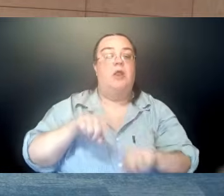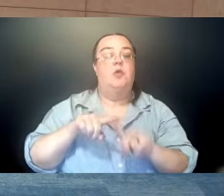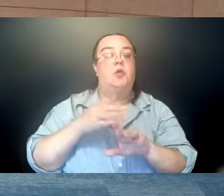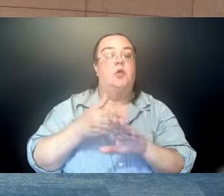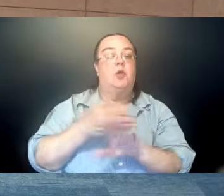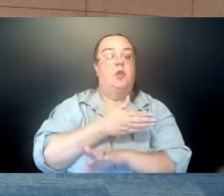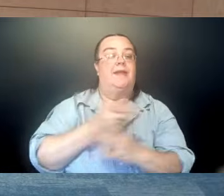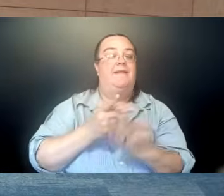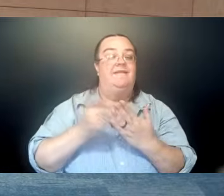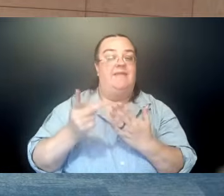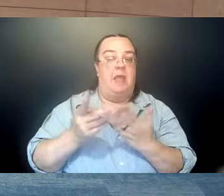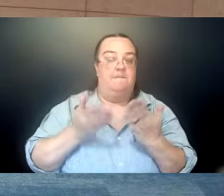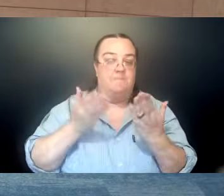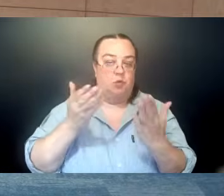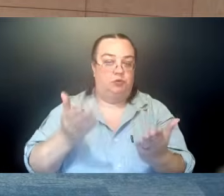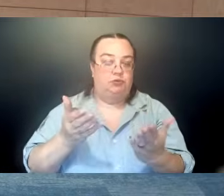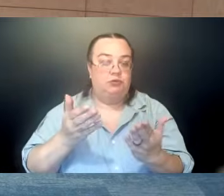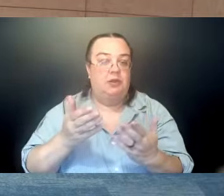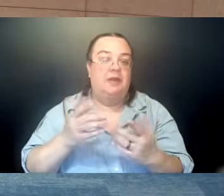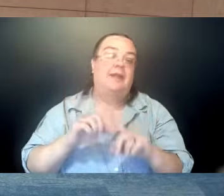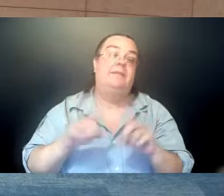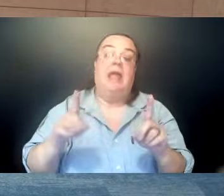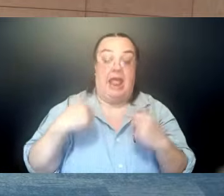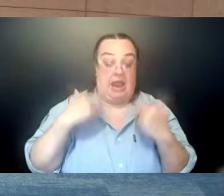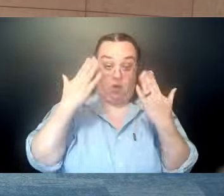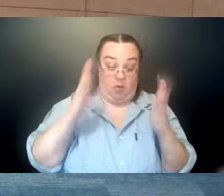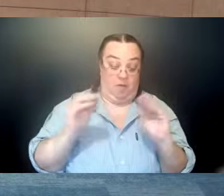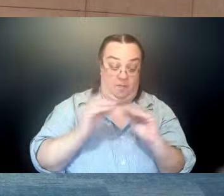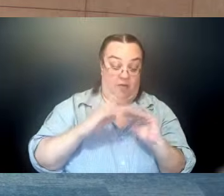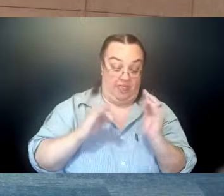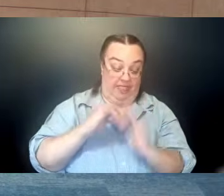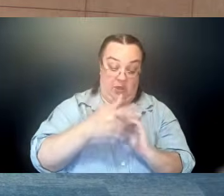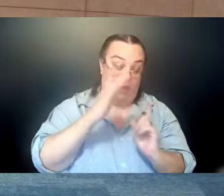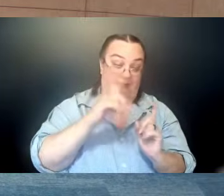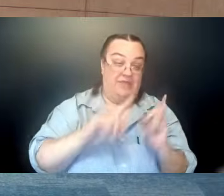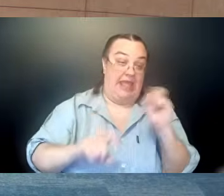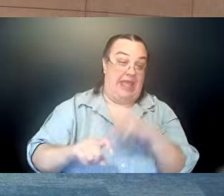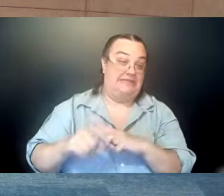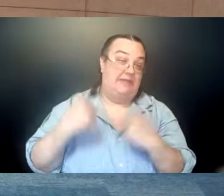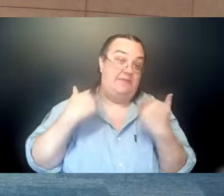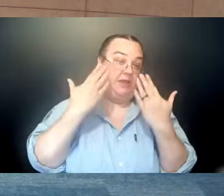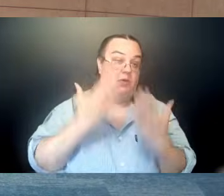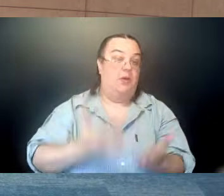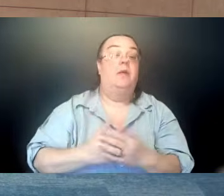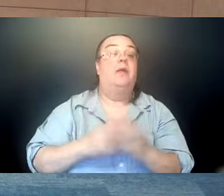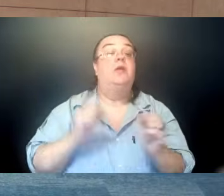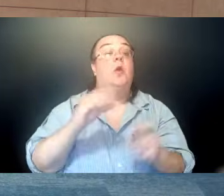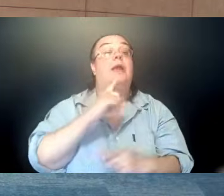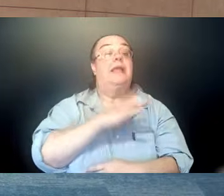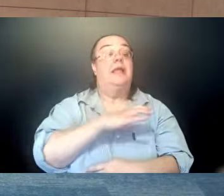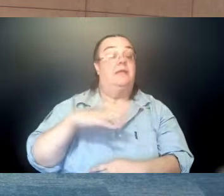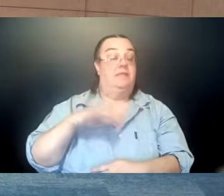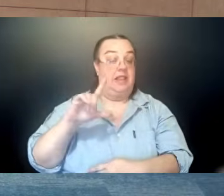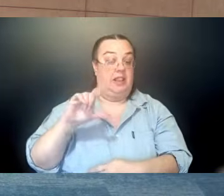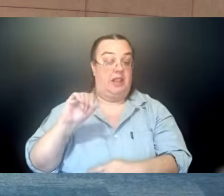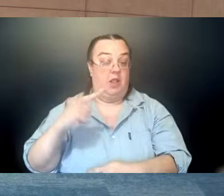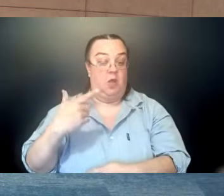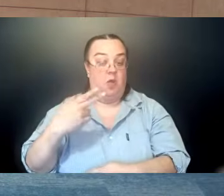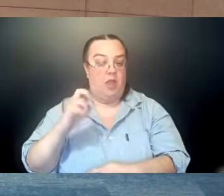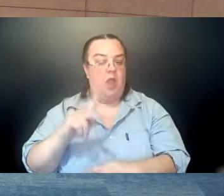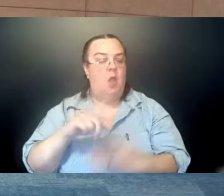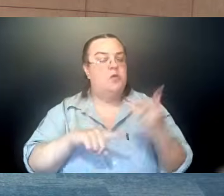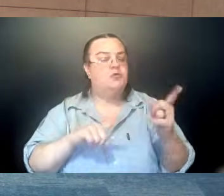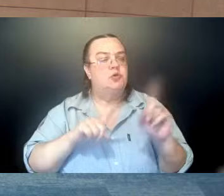motion. Okay. But I don't know more than that. You'd have to ask him. Okay. I don't know. So, Councilmember LeGlowick, what is your question about the